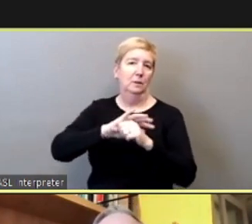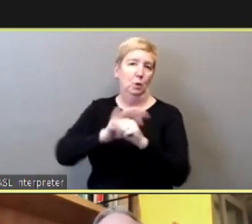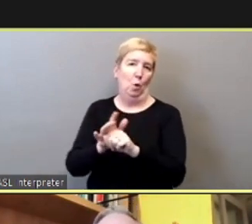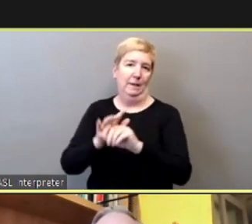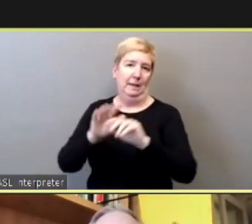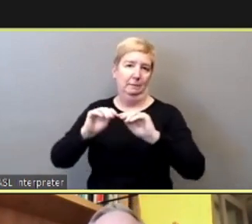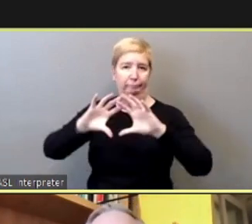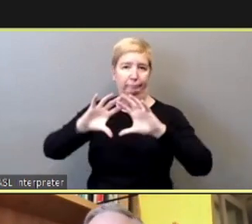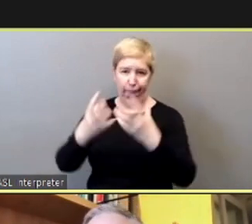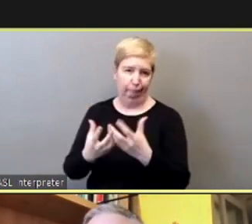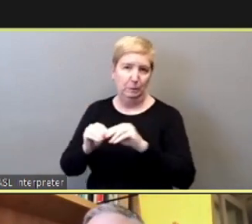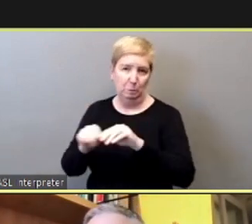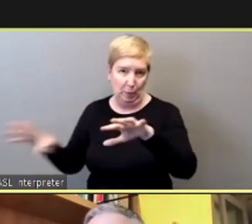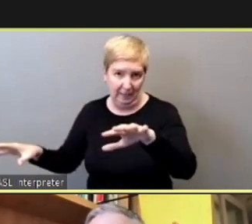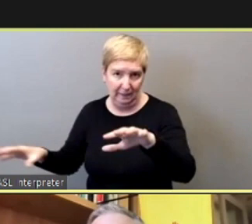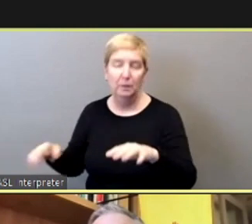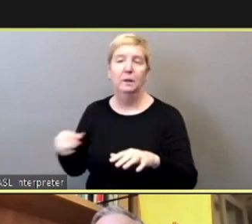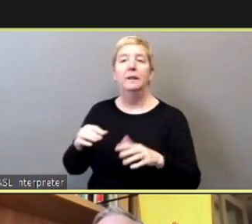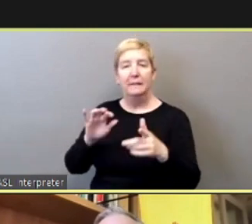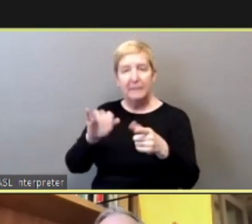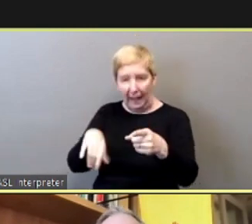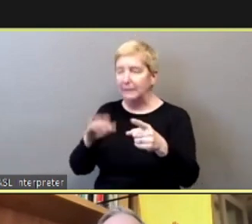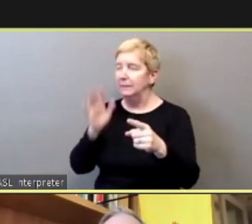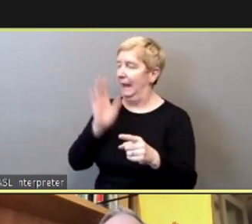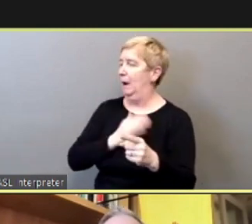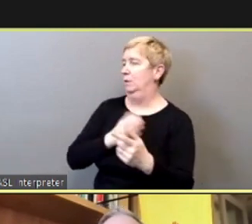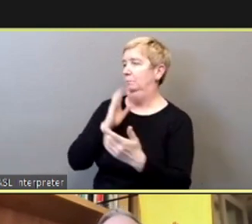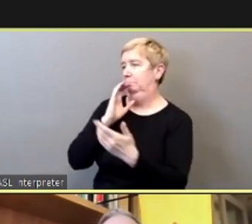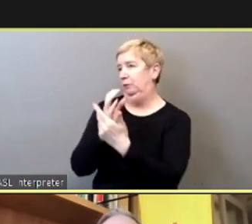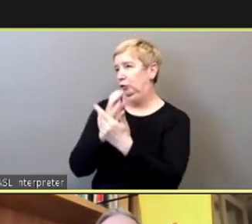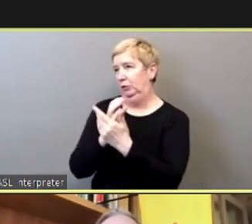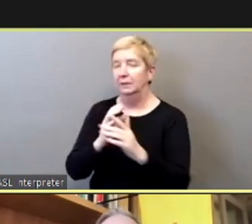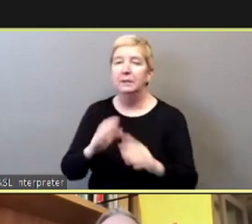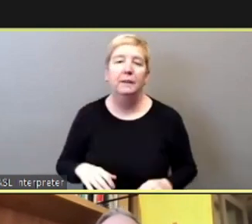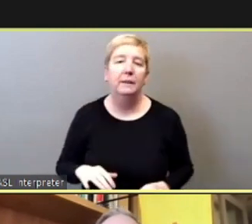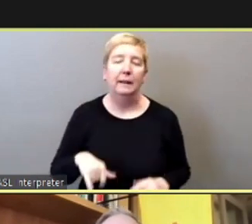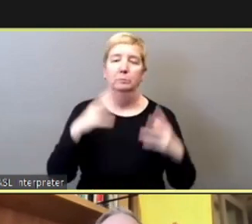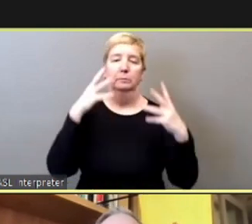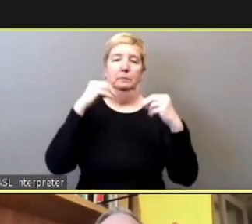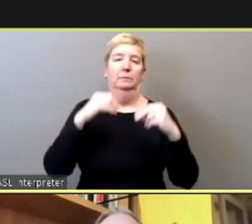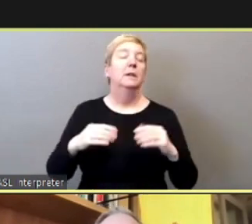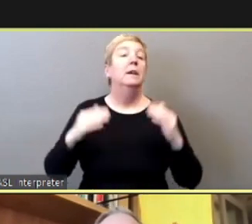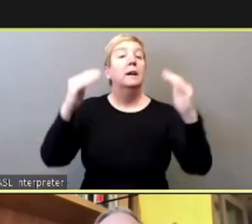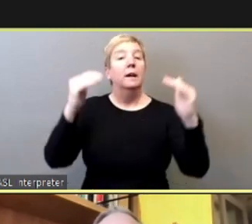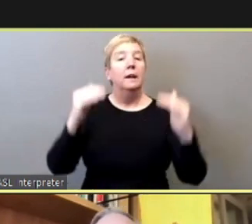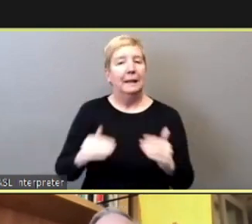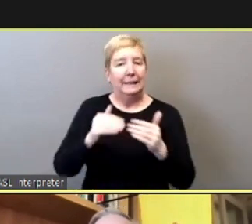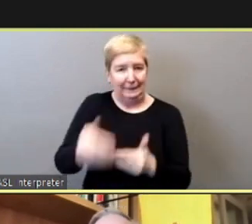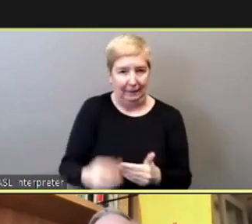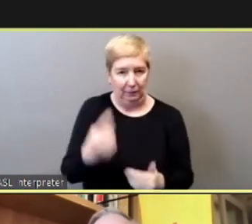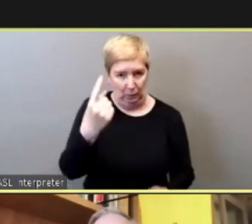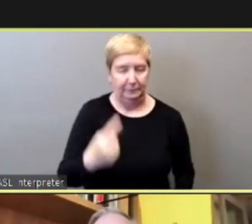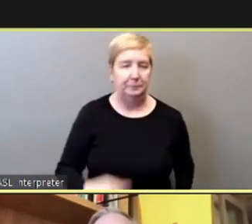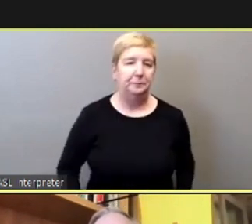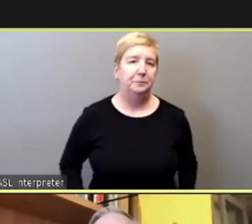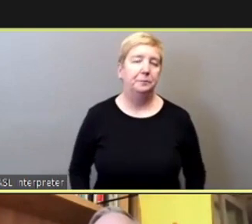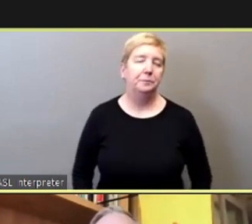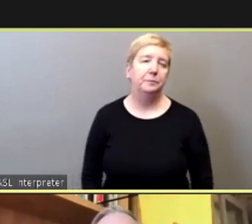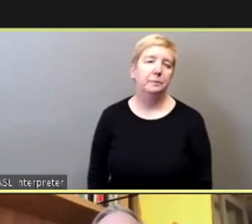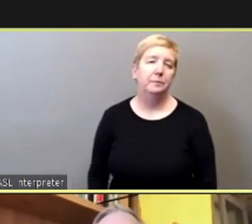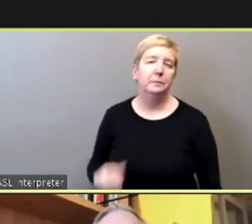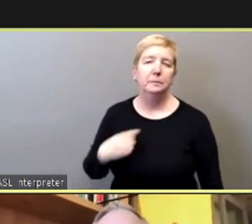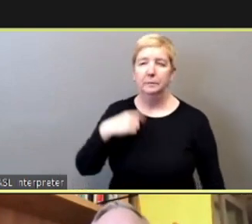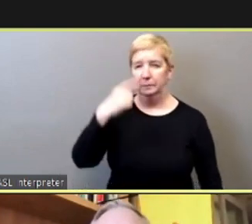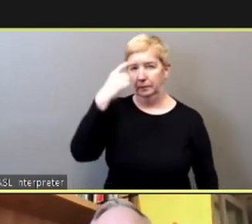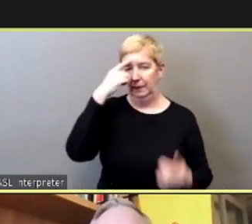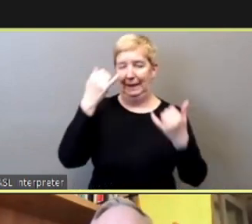and particularly grateful to have a third one coming online now. Next slide, please. I think we're now